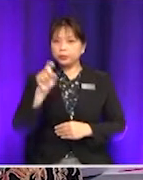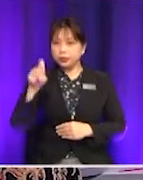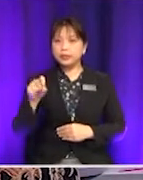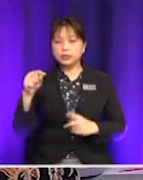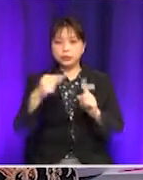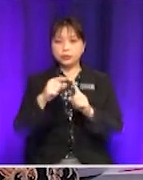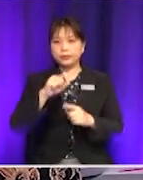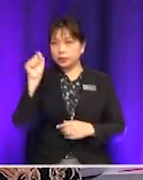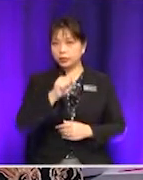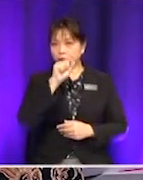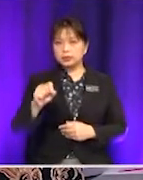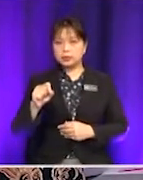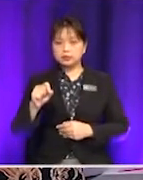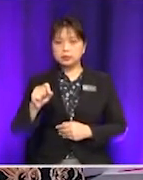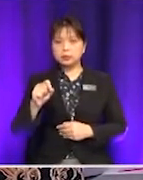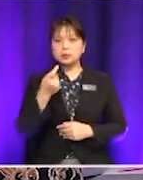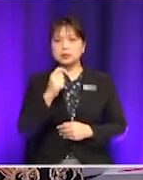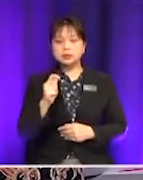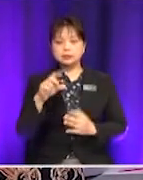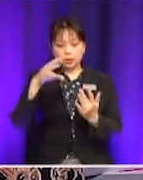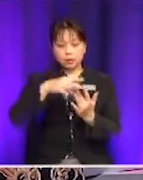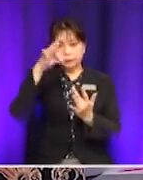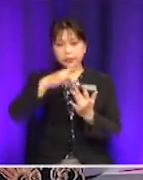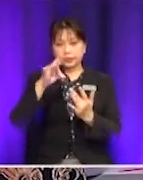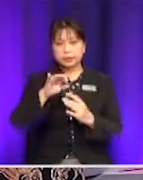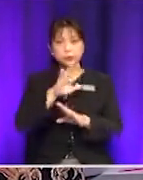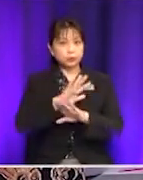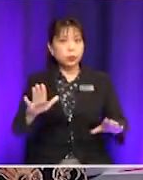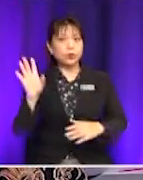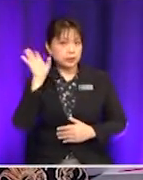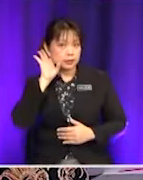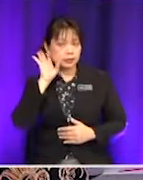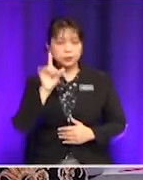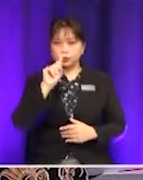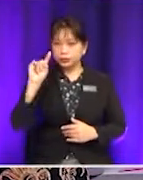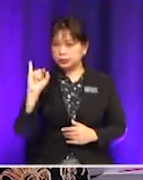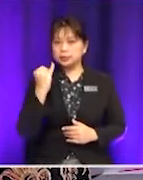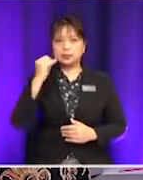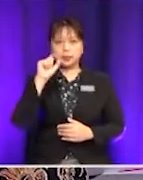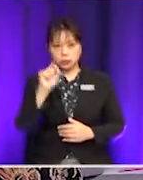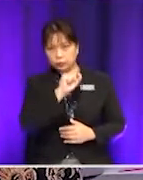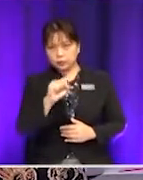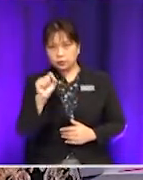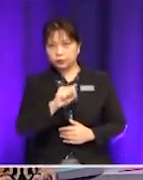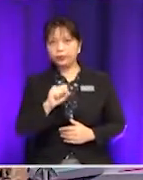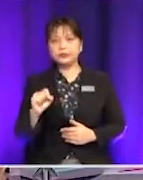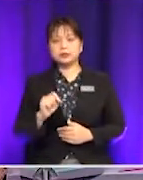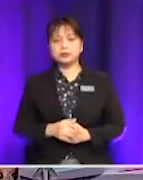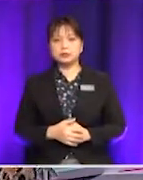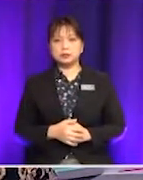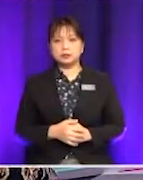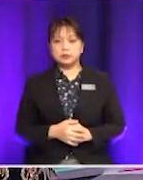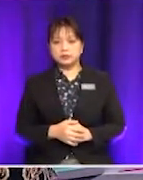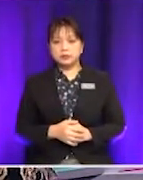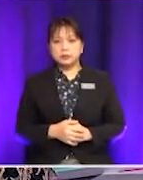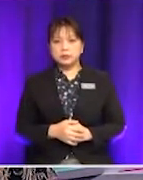heard. So the second round, guys, it's a little bit challenging if you are having this blurriness and